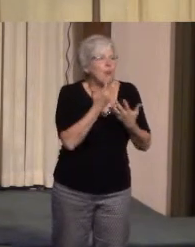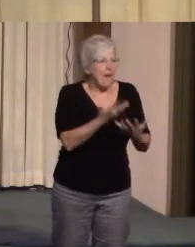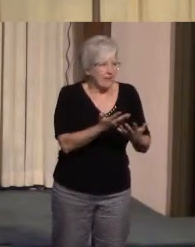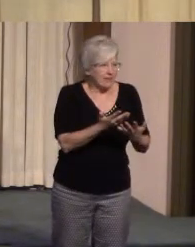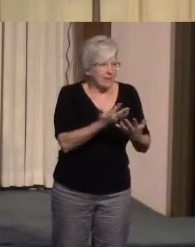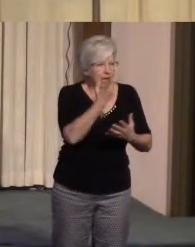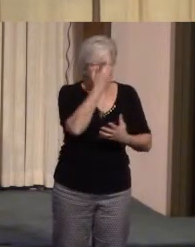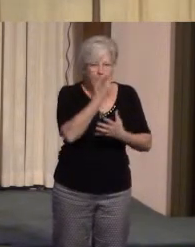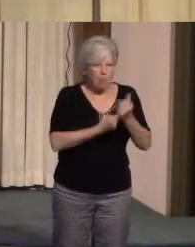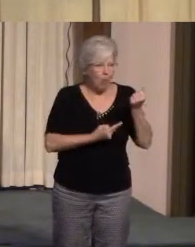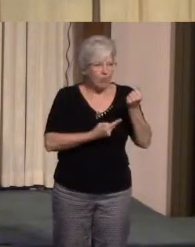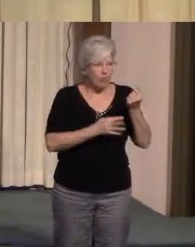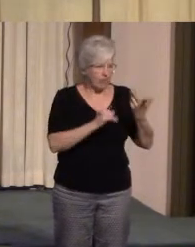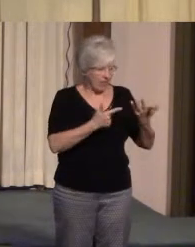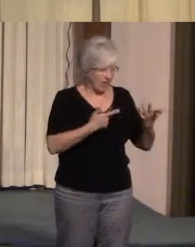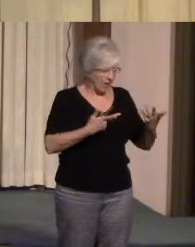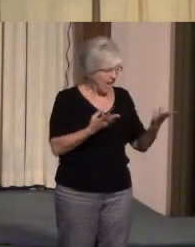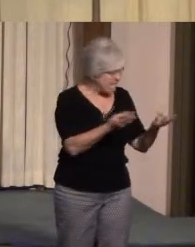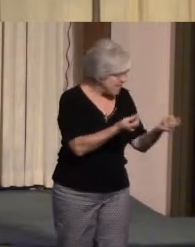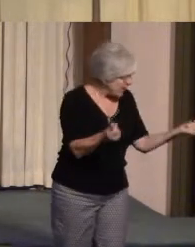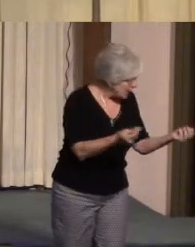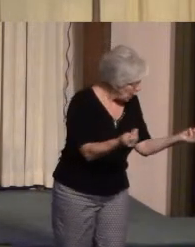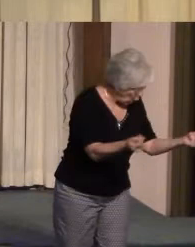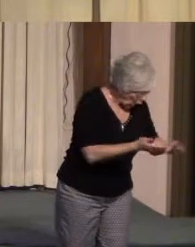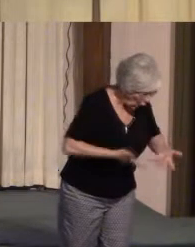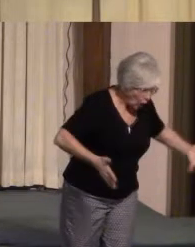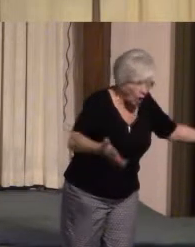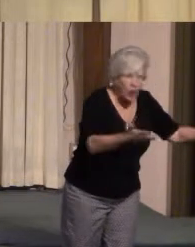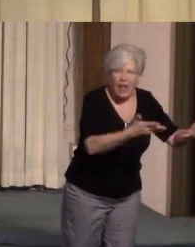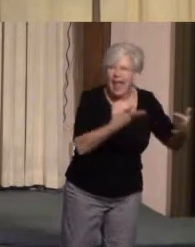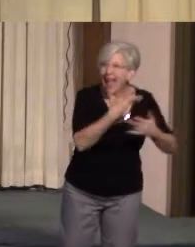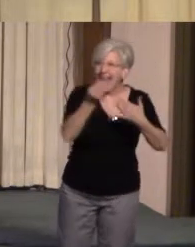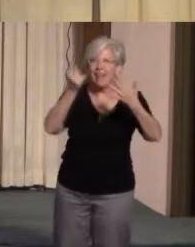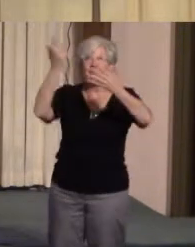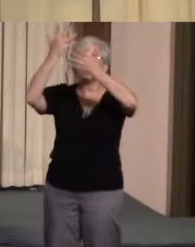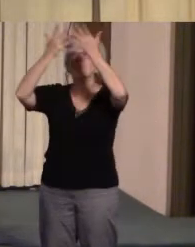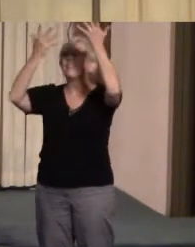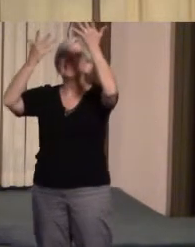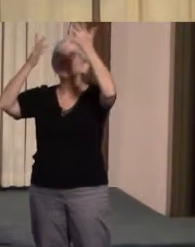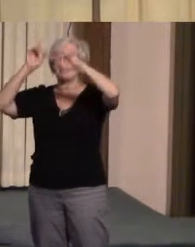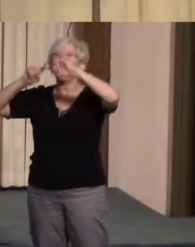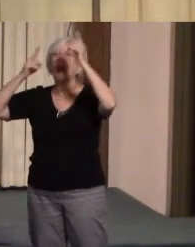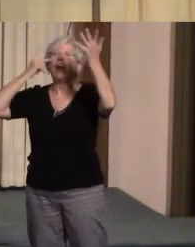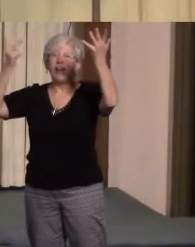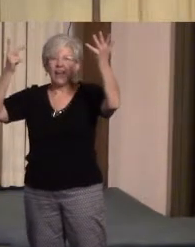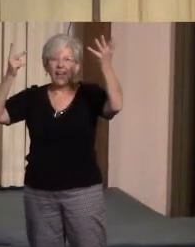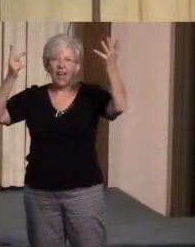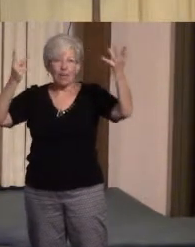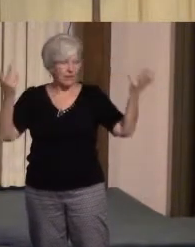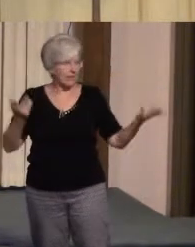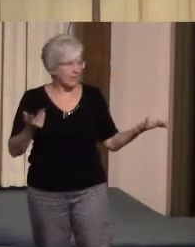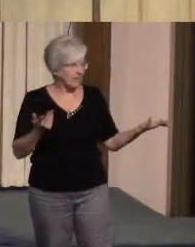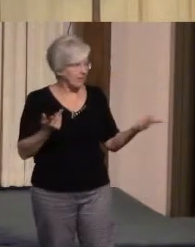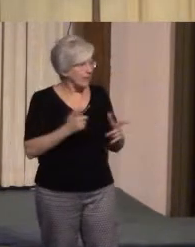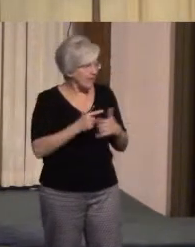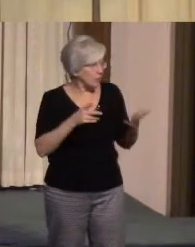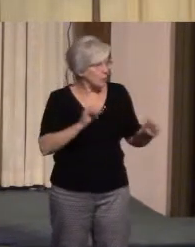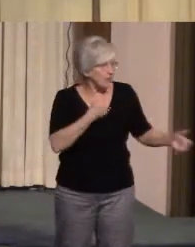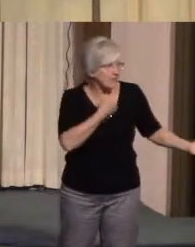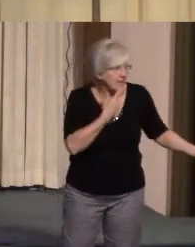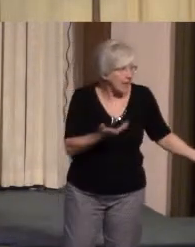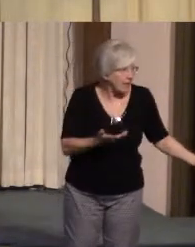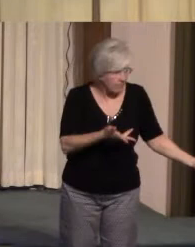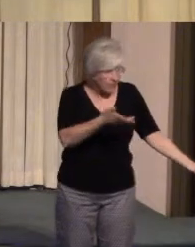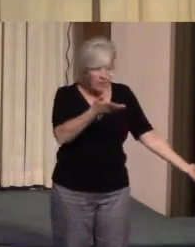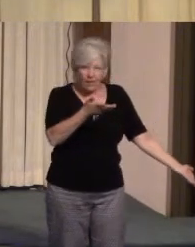physical realm as well as in the metaphysical realm. That kind of, gives me a little bit of peace of mind. It's like, okay, God is love, right? Look around,